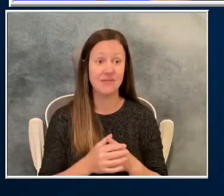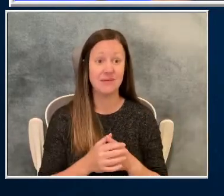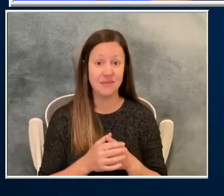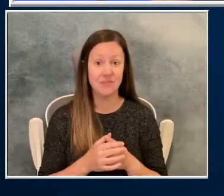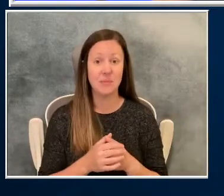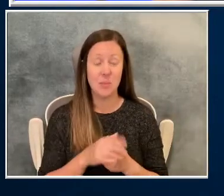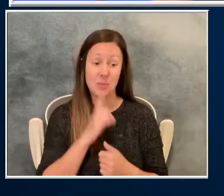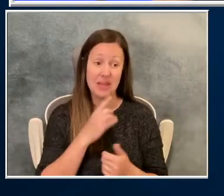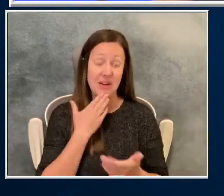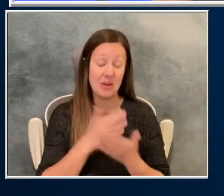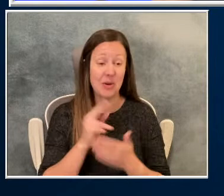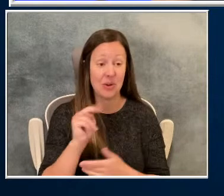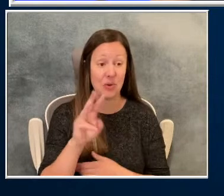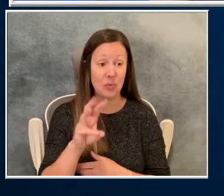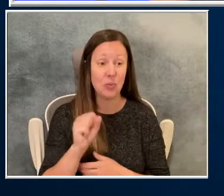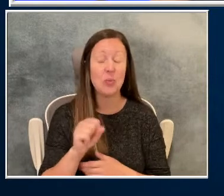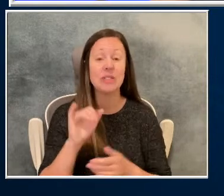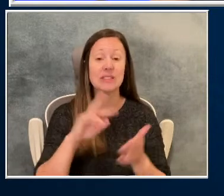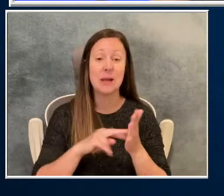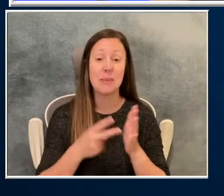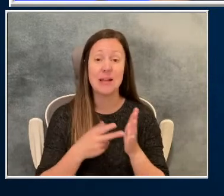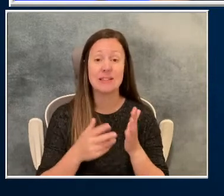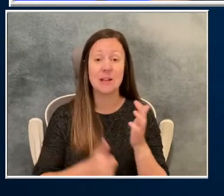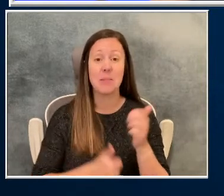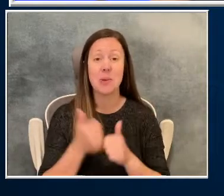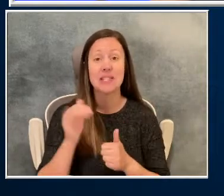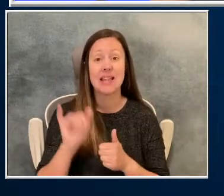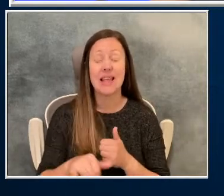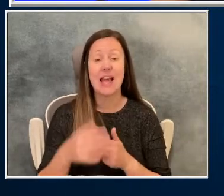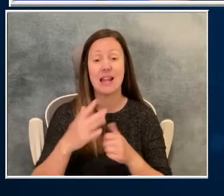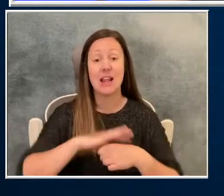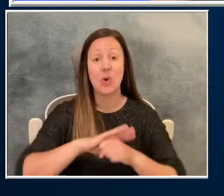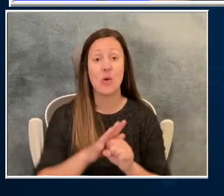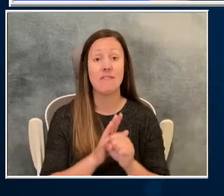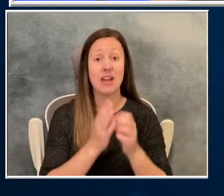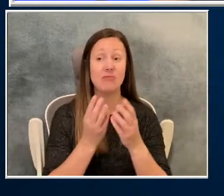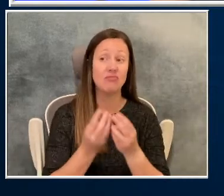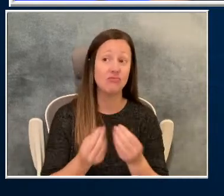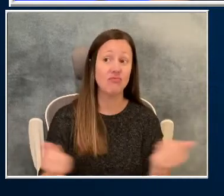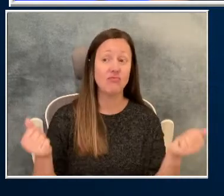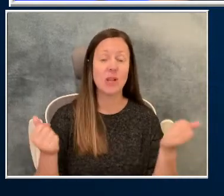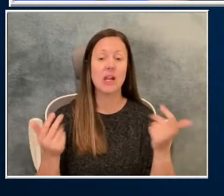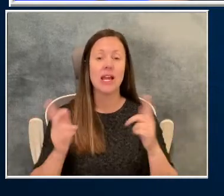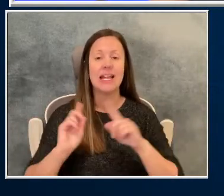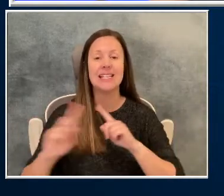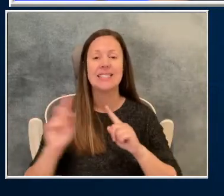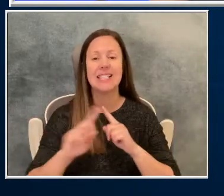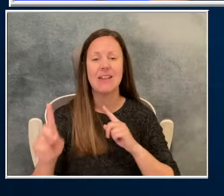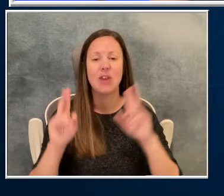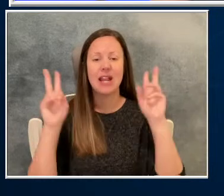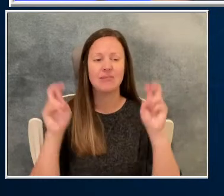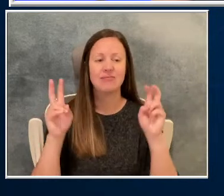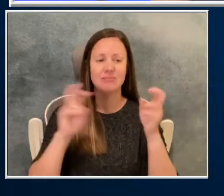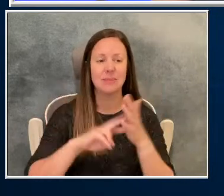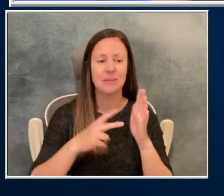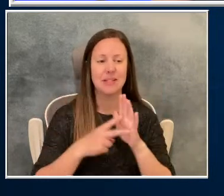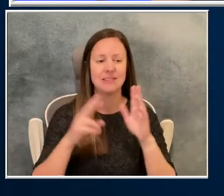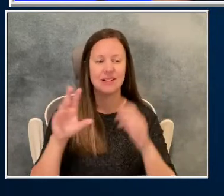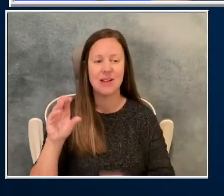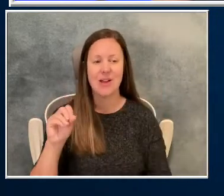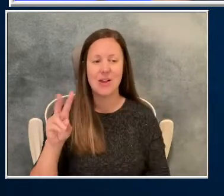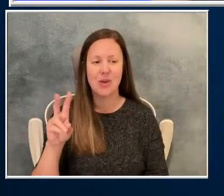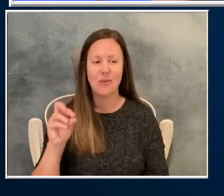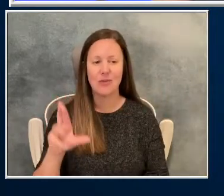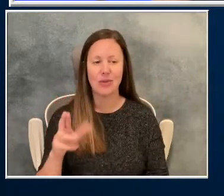part, the pandemic is over. And again, there are different definitions of what it means to be over. Some